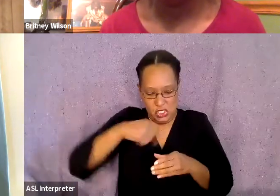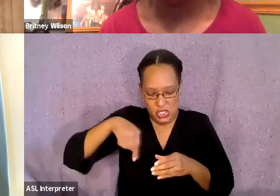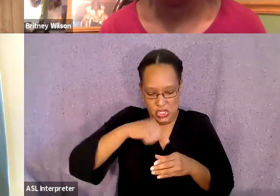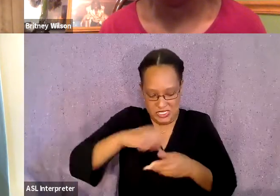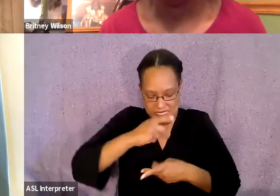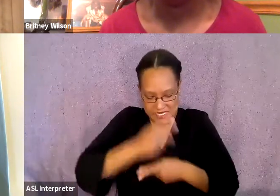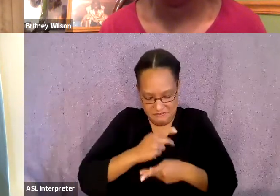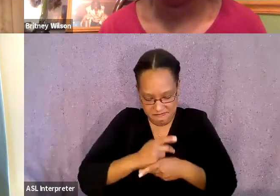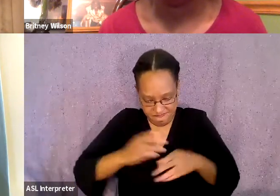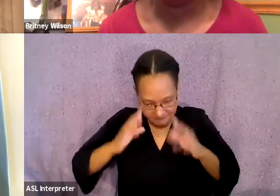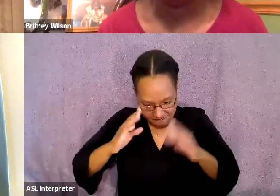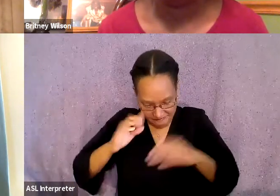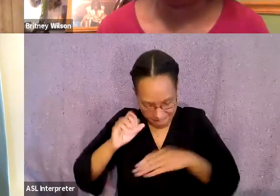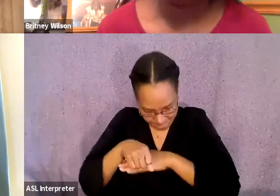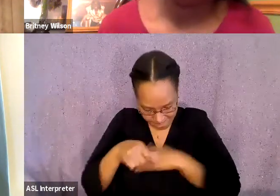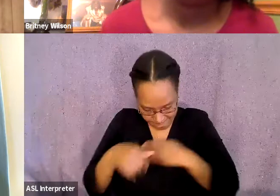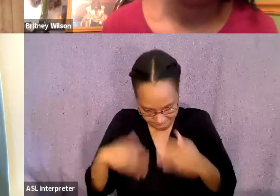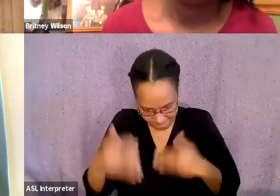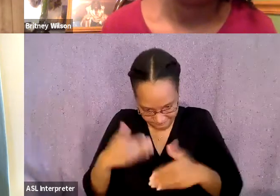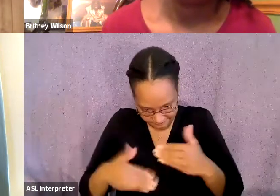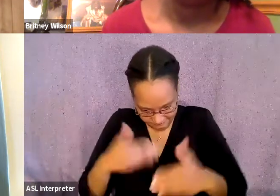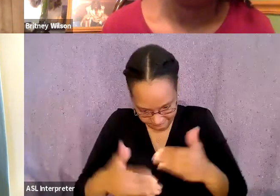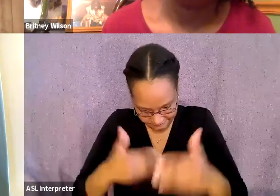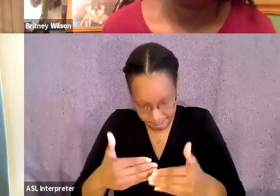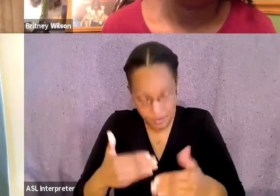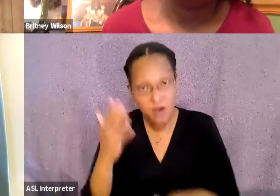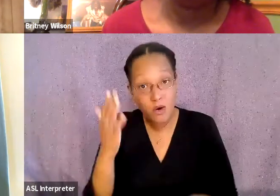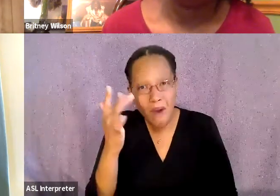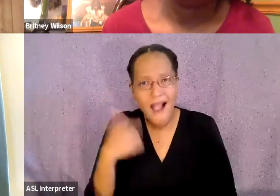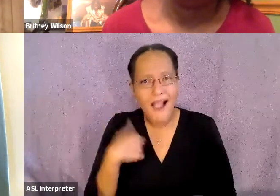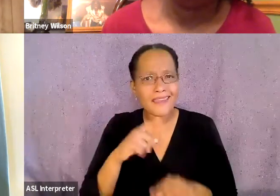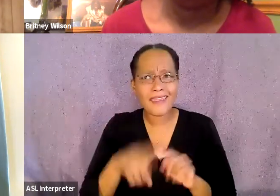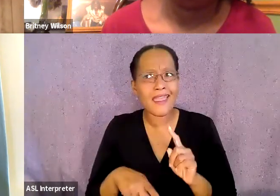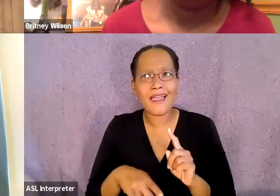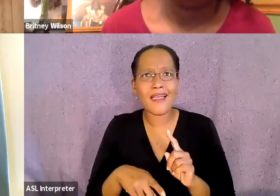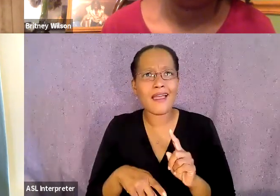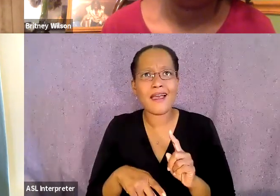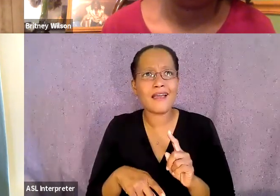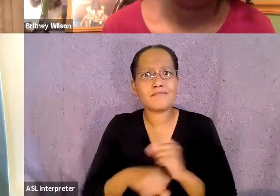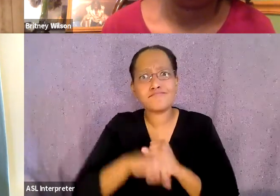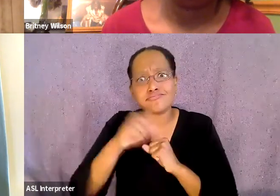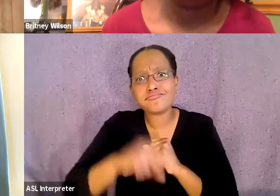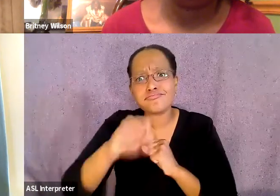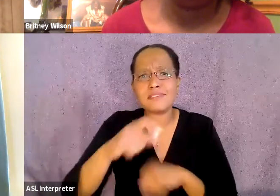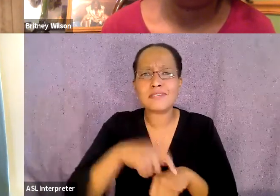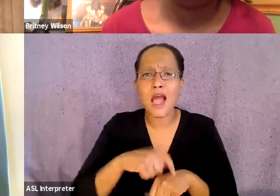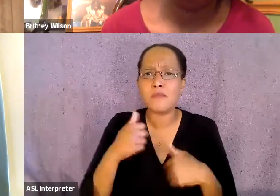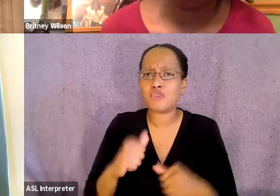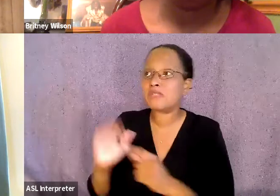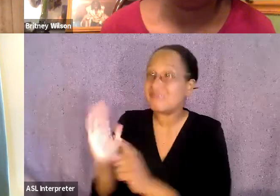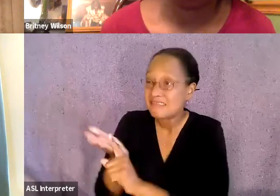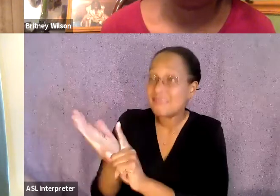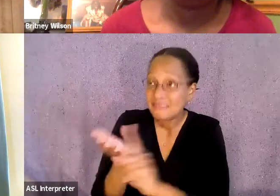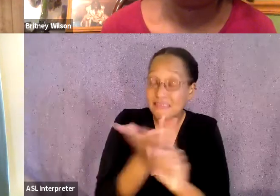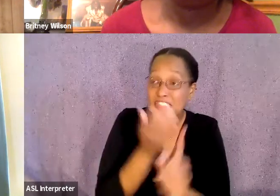and do the work, because I can't take too much time trying to change minds that don't want to change. And